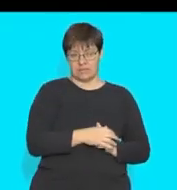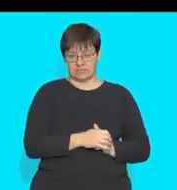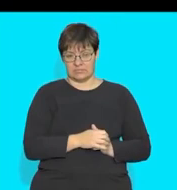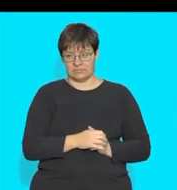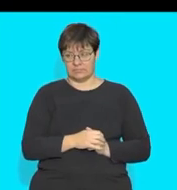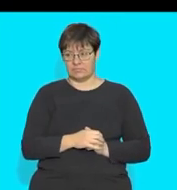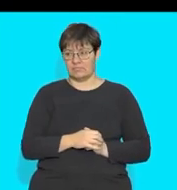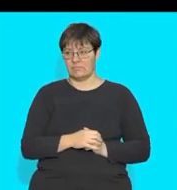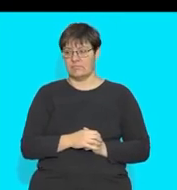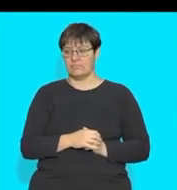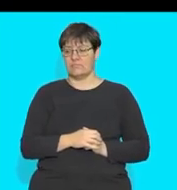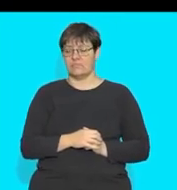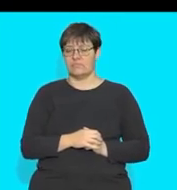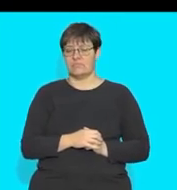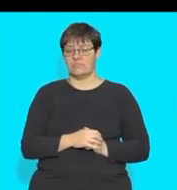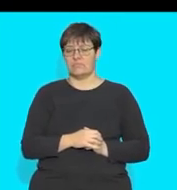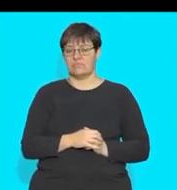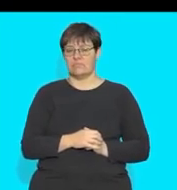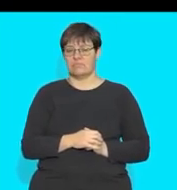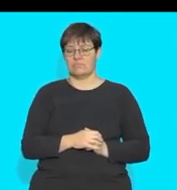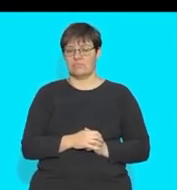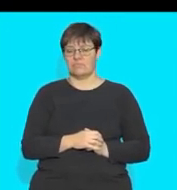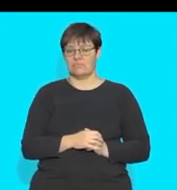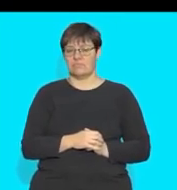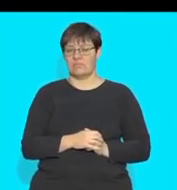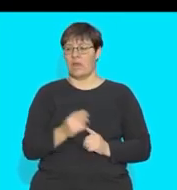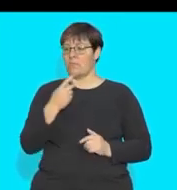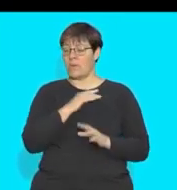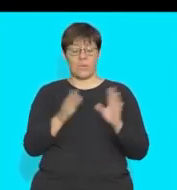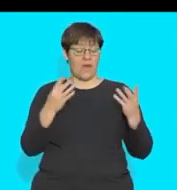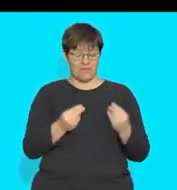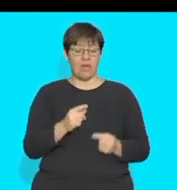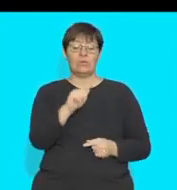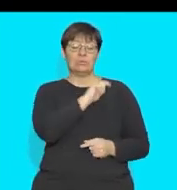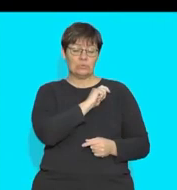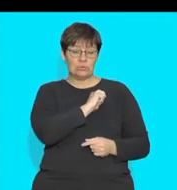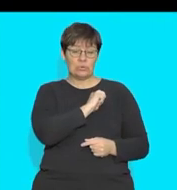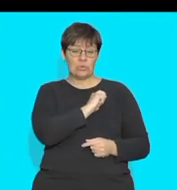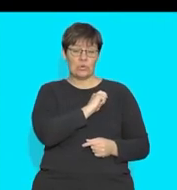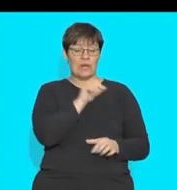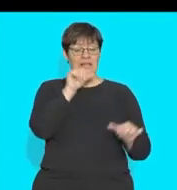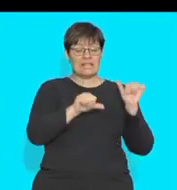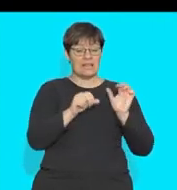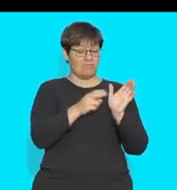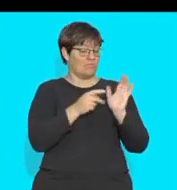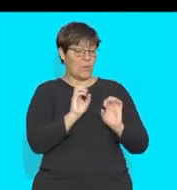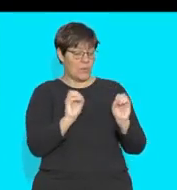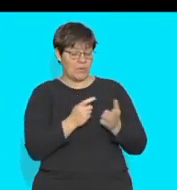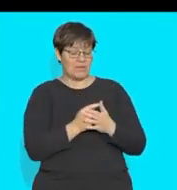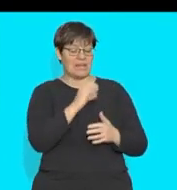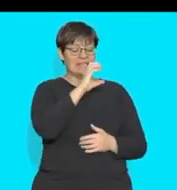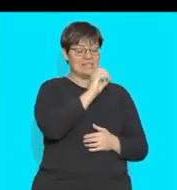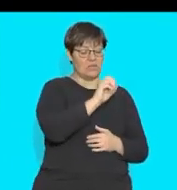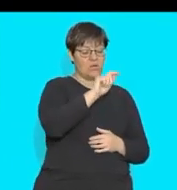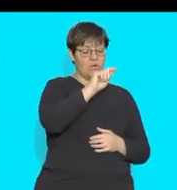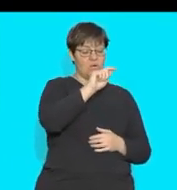forward. For those of you that didn't get it in scientific notation, this is what your answer would be: